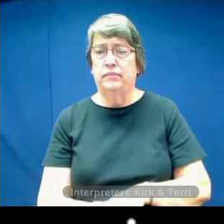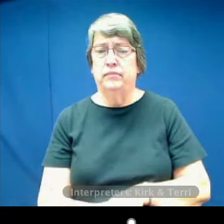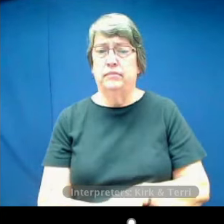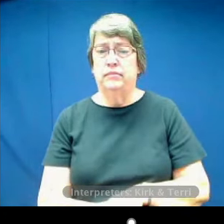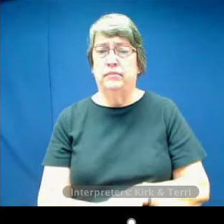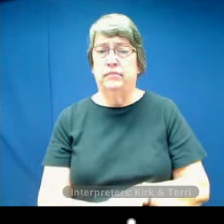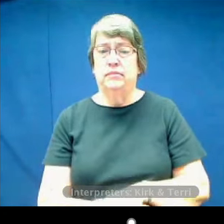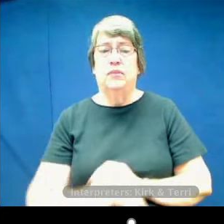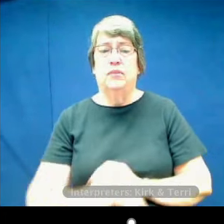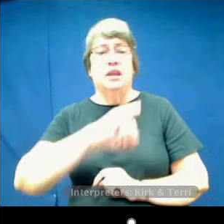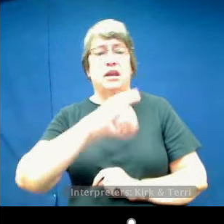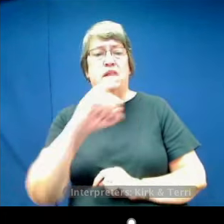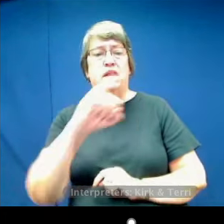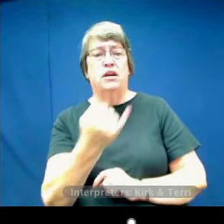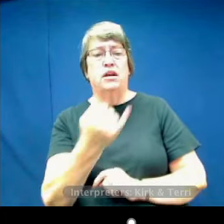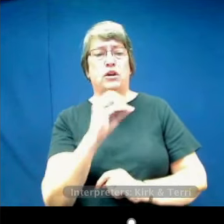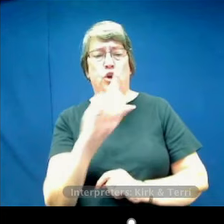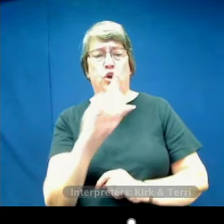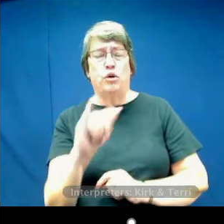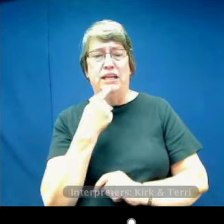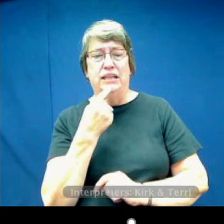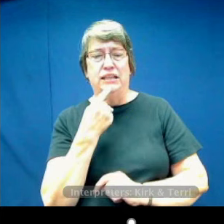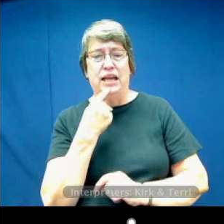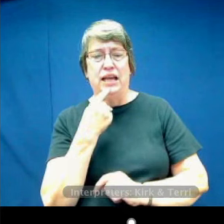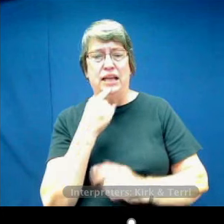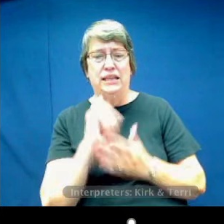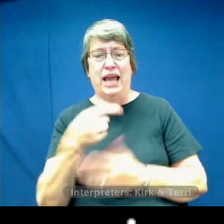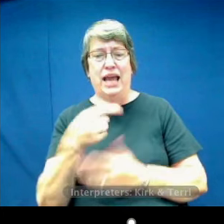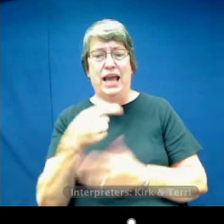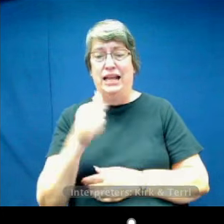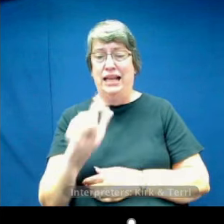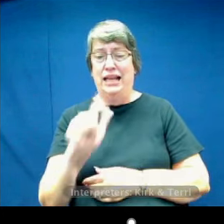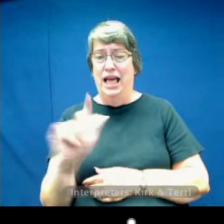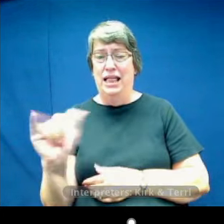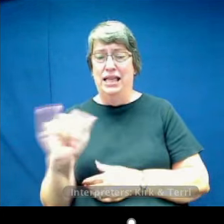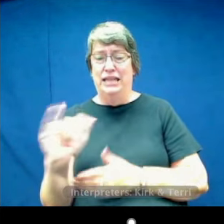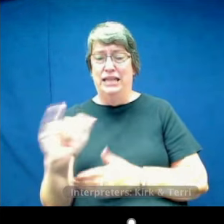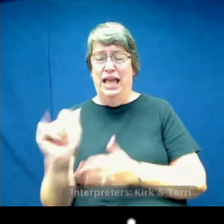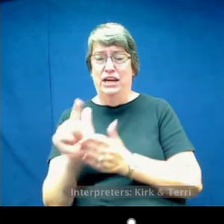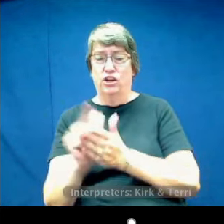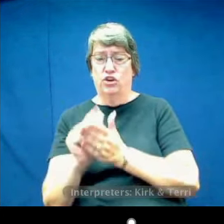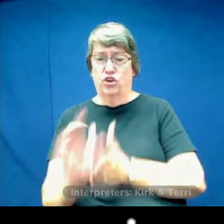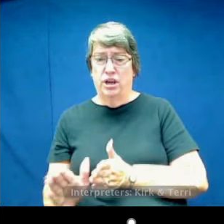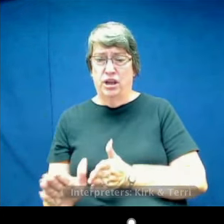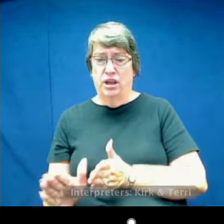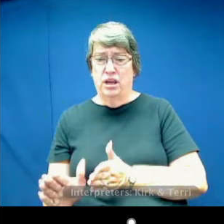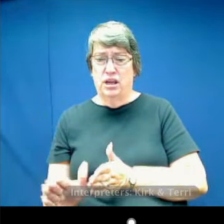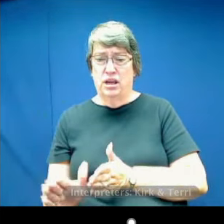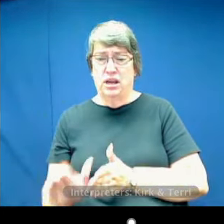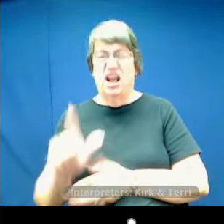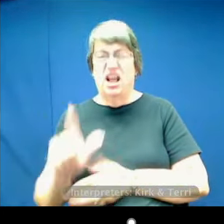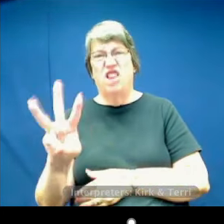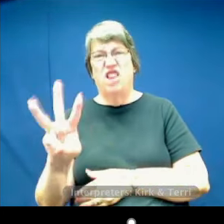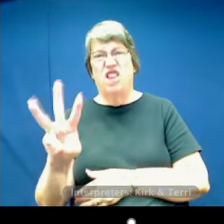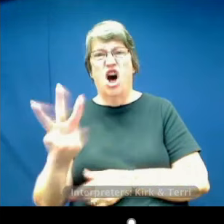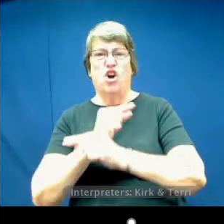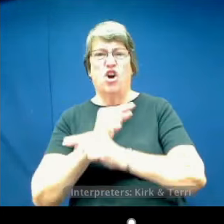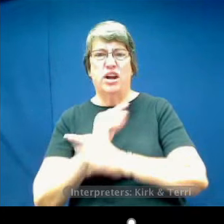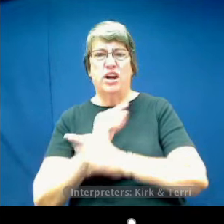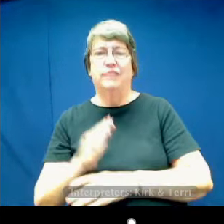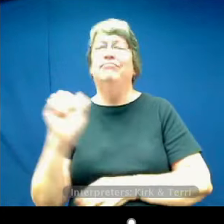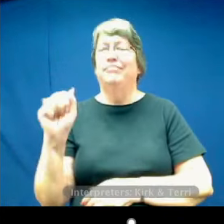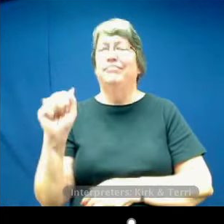Jody Wiedemann is mentioning that a gal is an attorney. Here they call it a guardian. A law guardian. Yes, in Maryland, gals